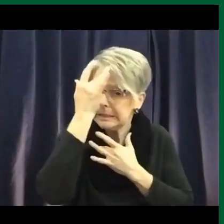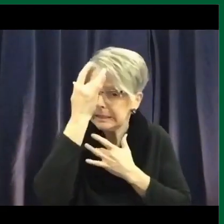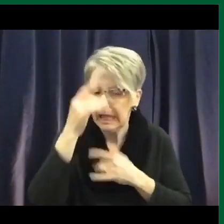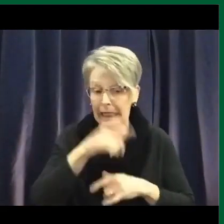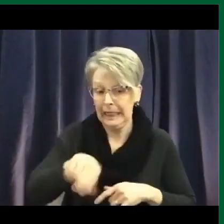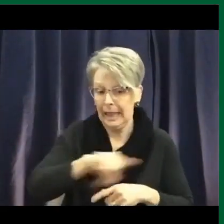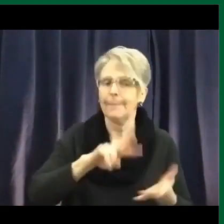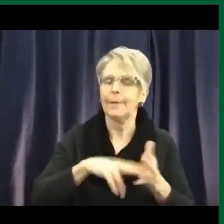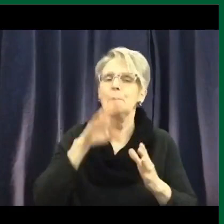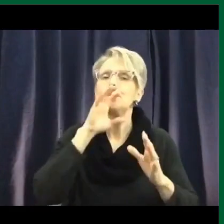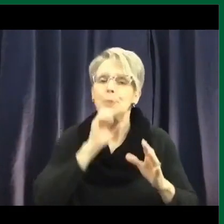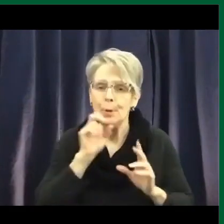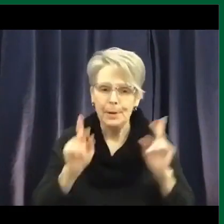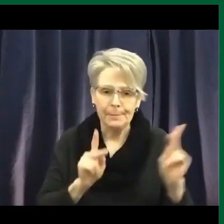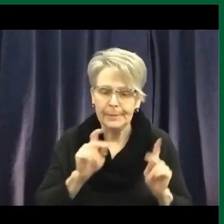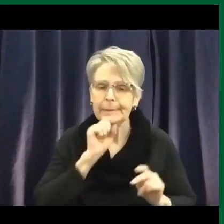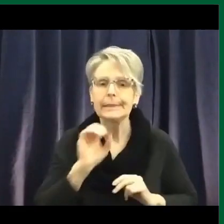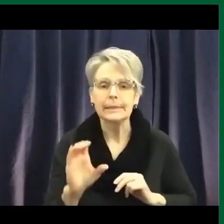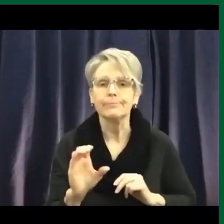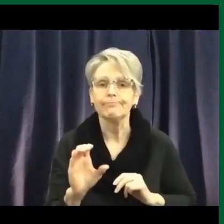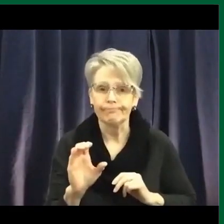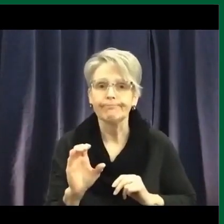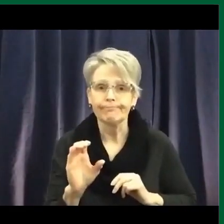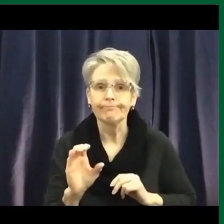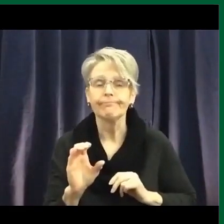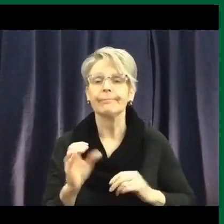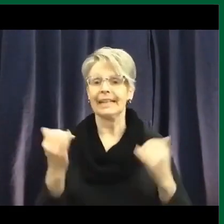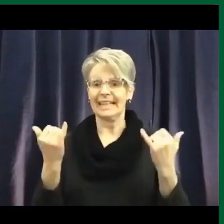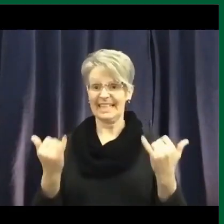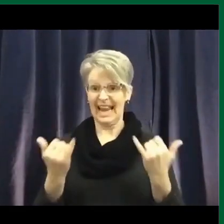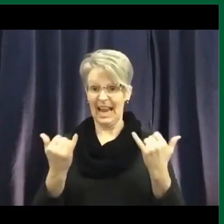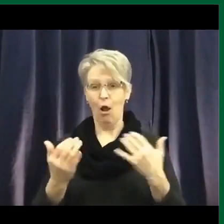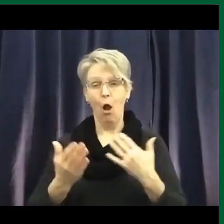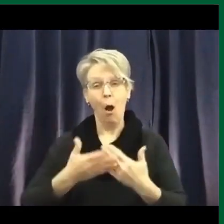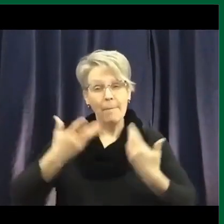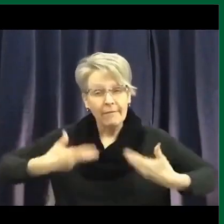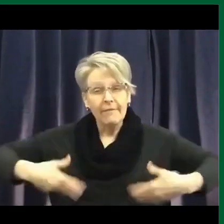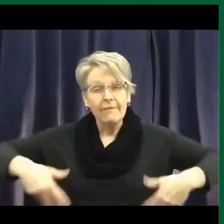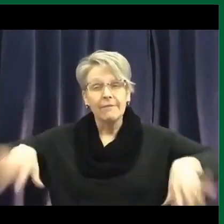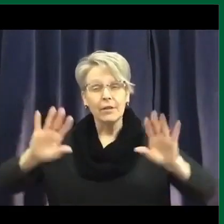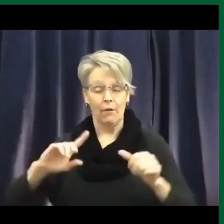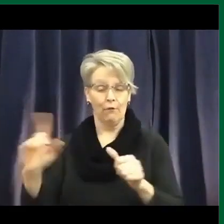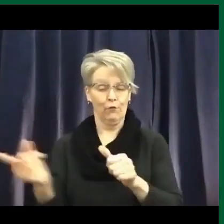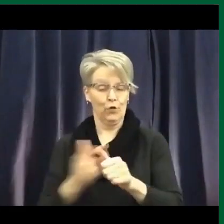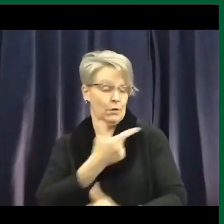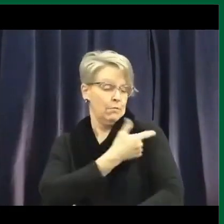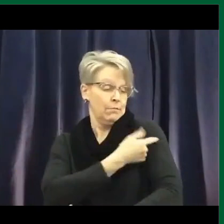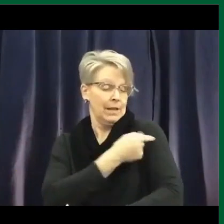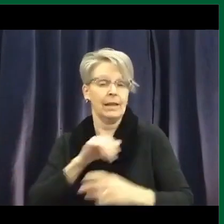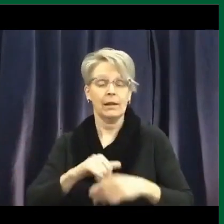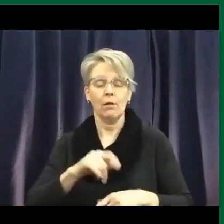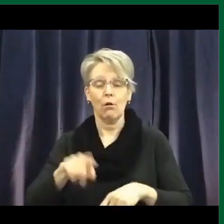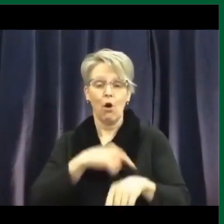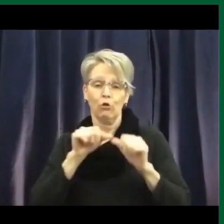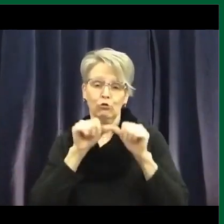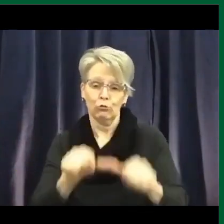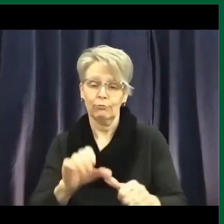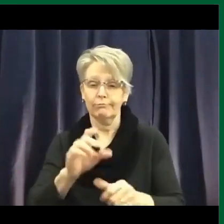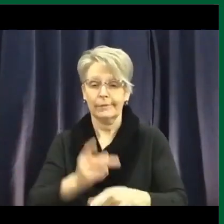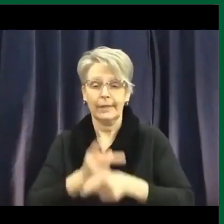our elderly, our seniors. We now have virtually completed all first doses in all of our long-term care and personal care homes